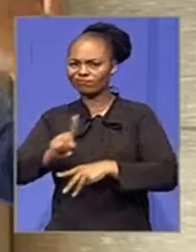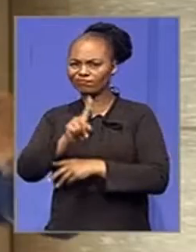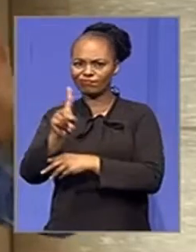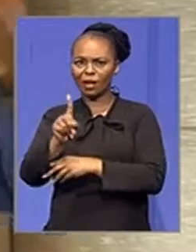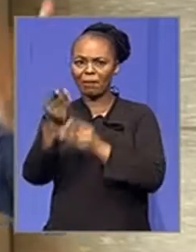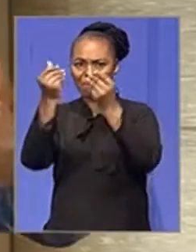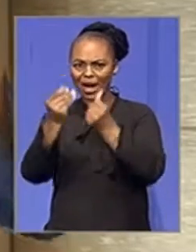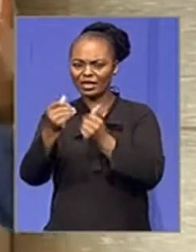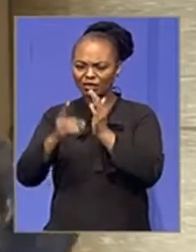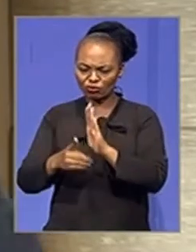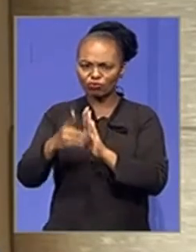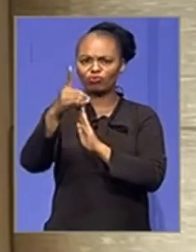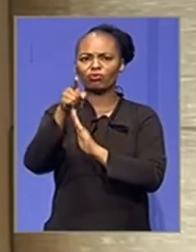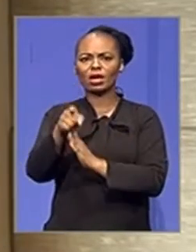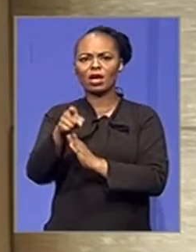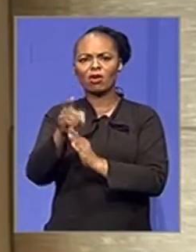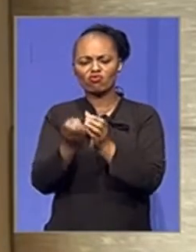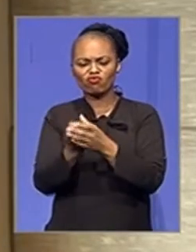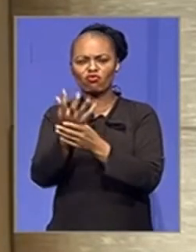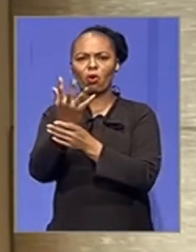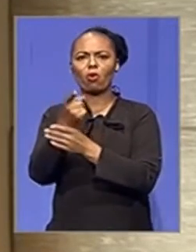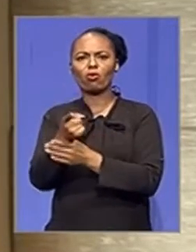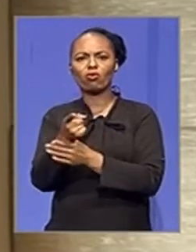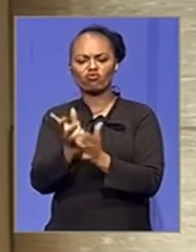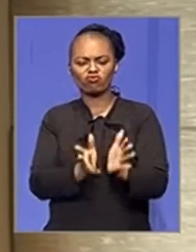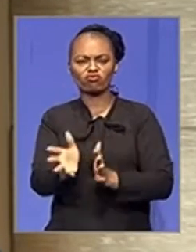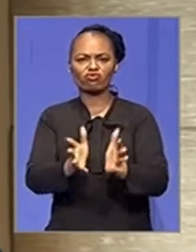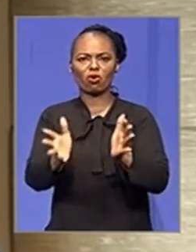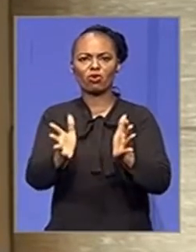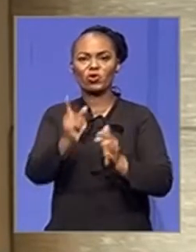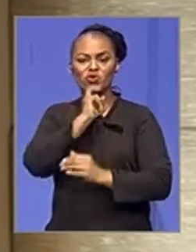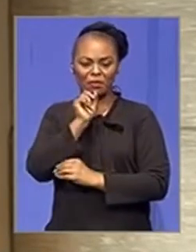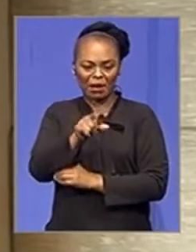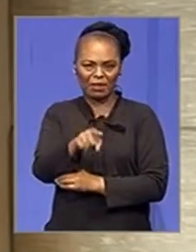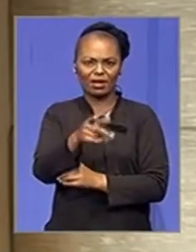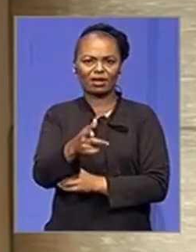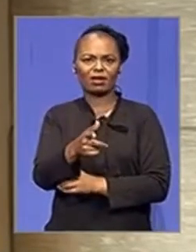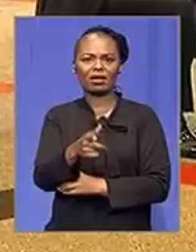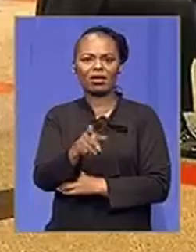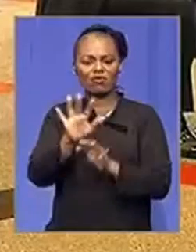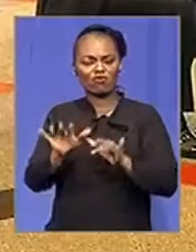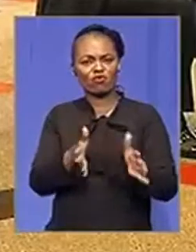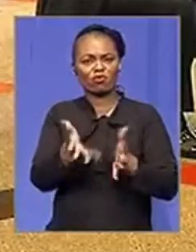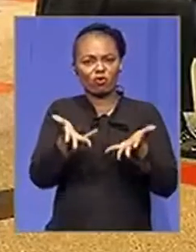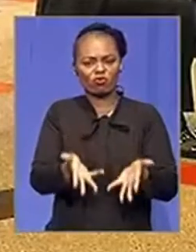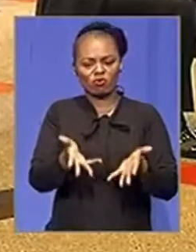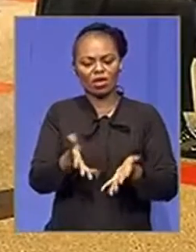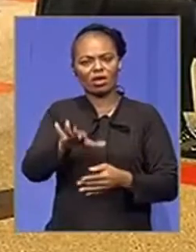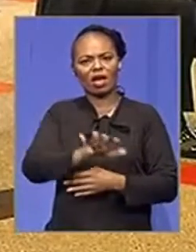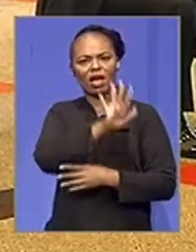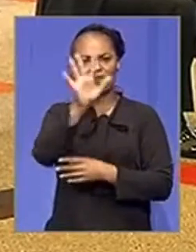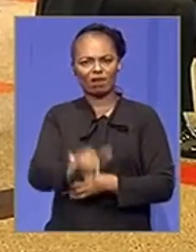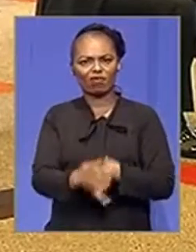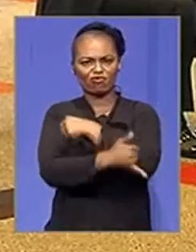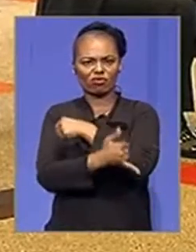to develop, to grow, to contribute towards the improvement in the quality of football in Africa. Go tše dingwe tšeo Motsepe